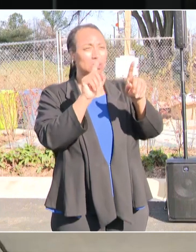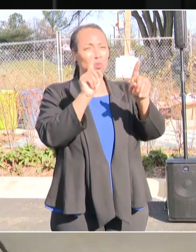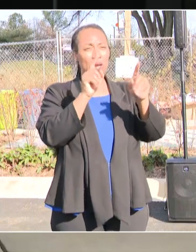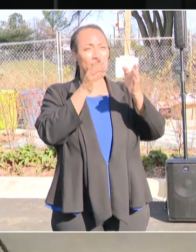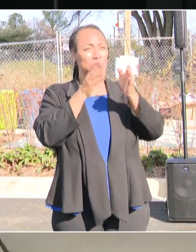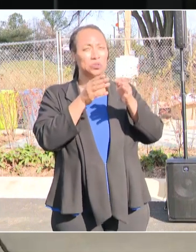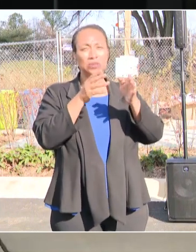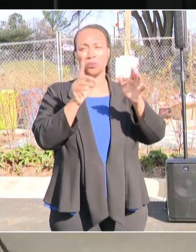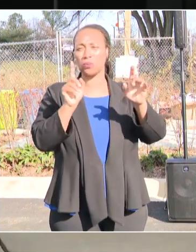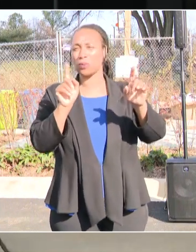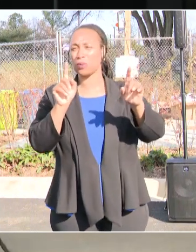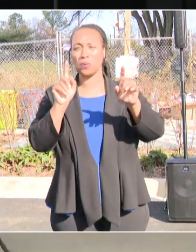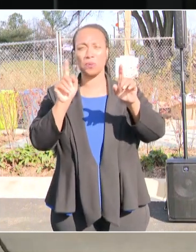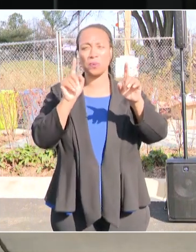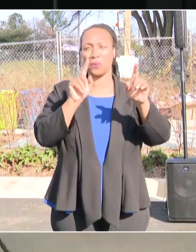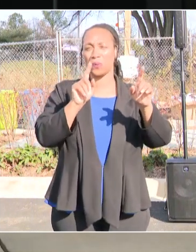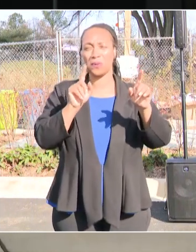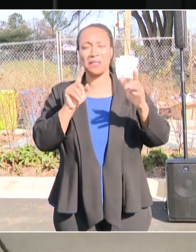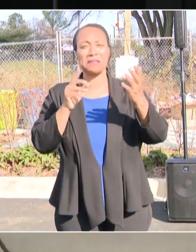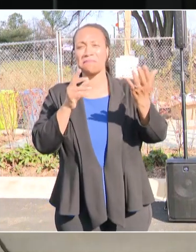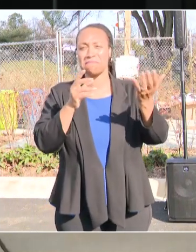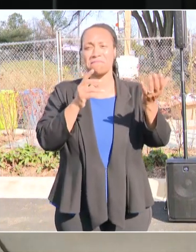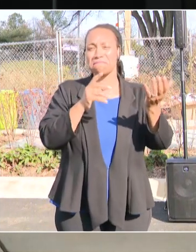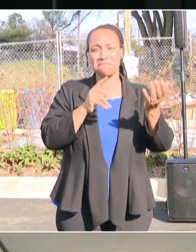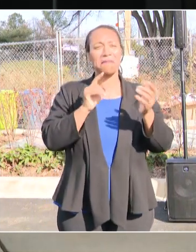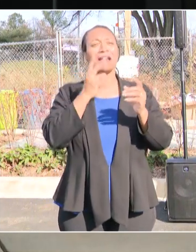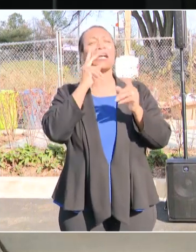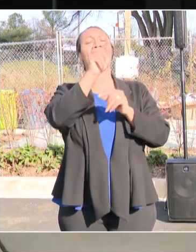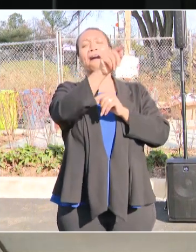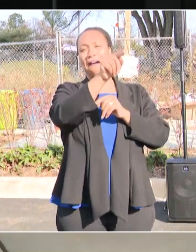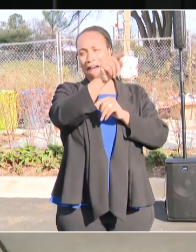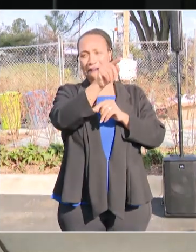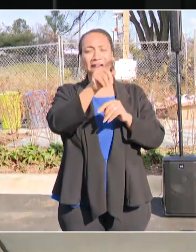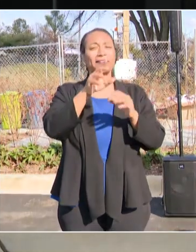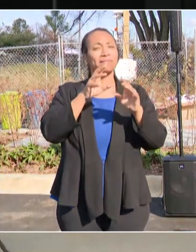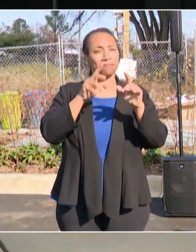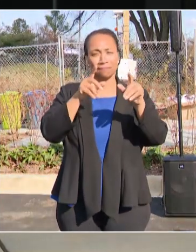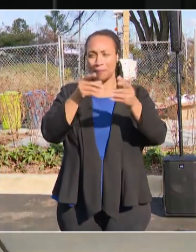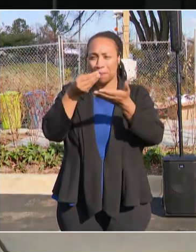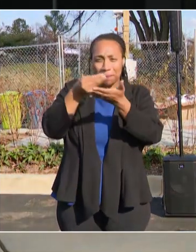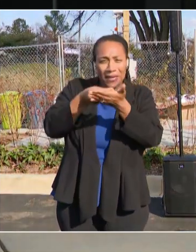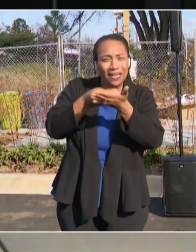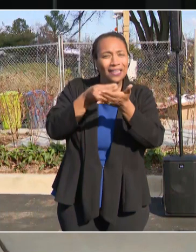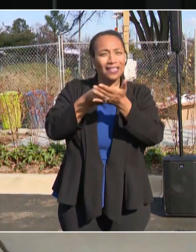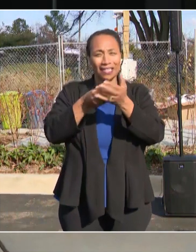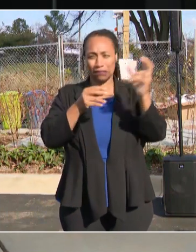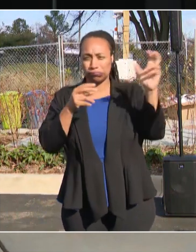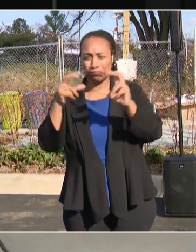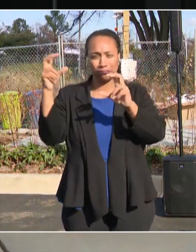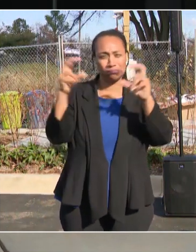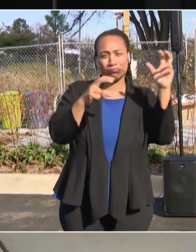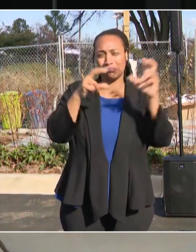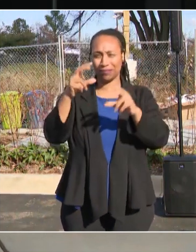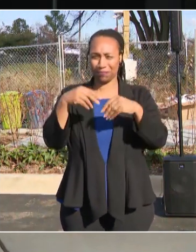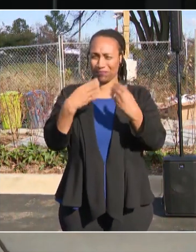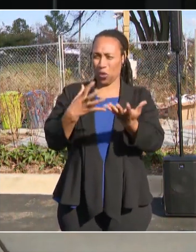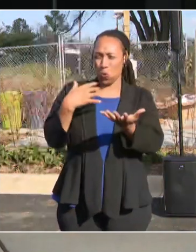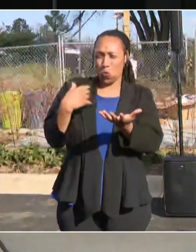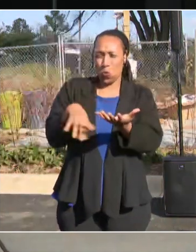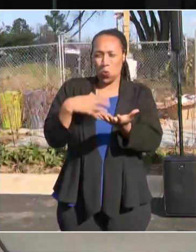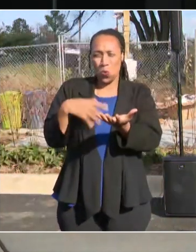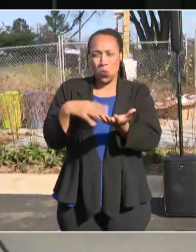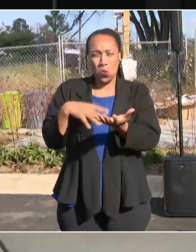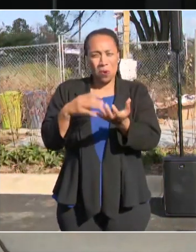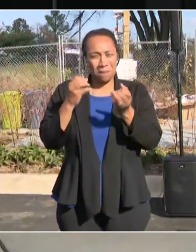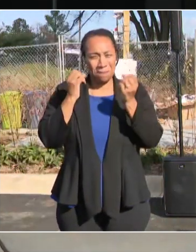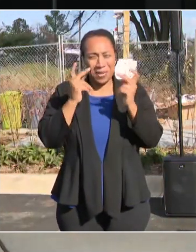programs to people in our community. I know there are people that may forget, but this is big for me. It's big for those who will be returning back home right here to Berry Farms. I want to thank